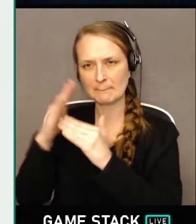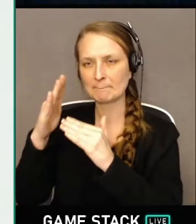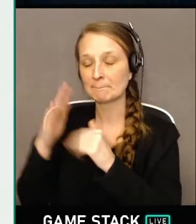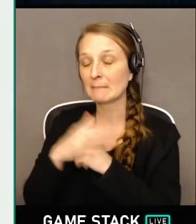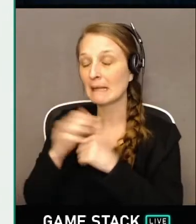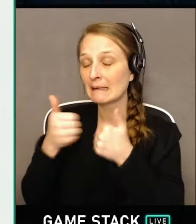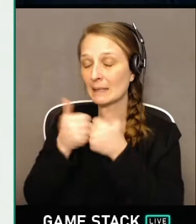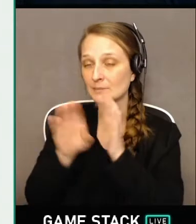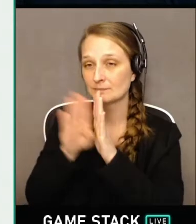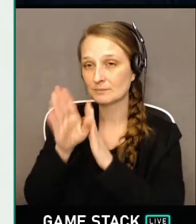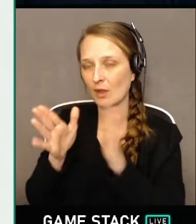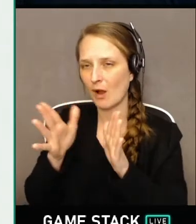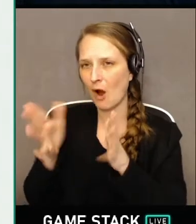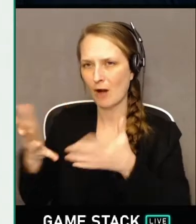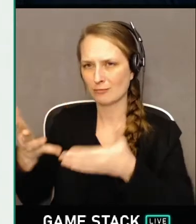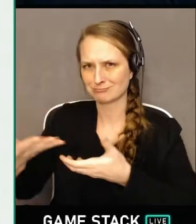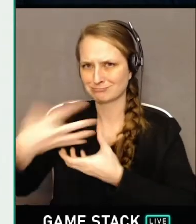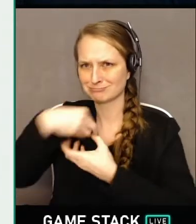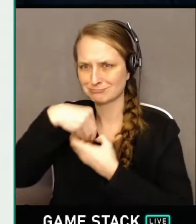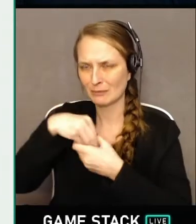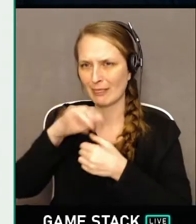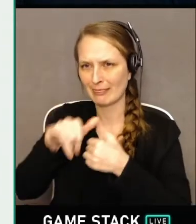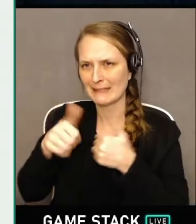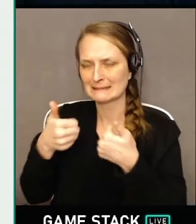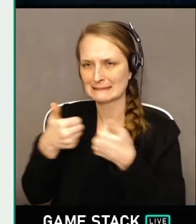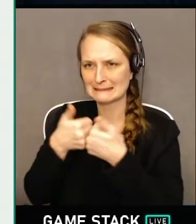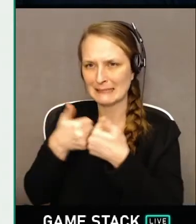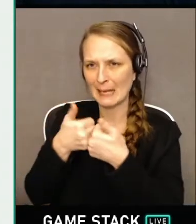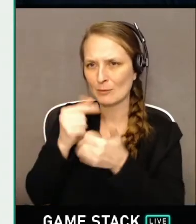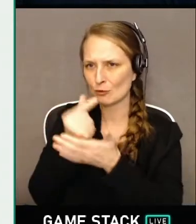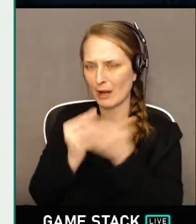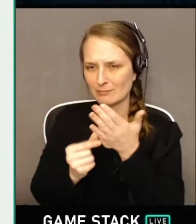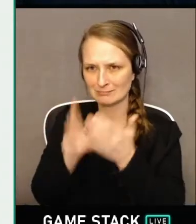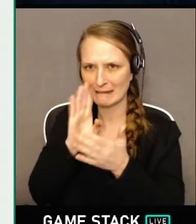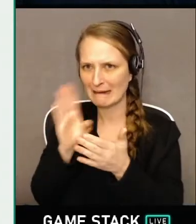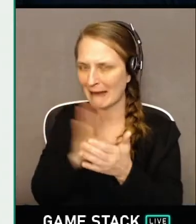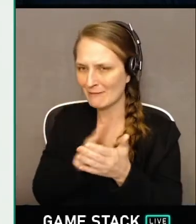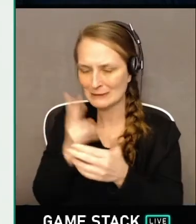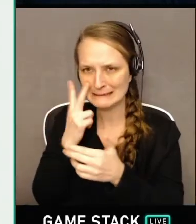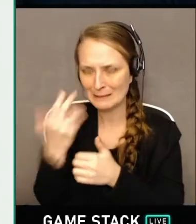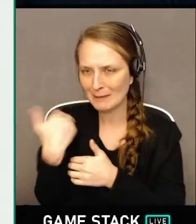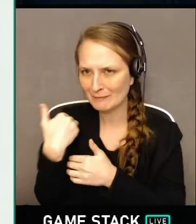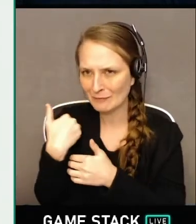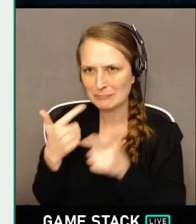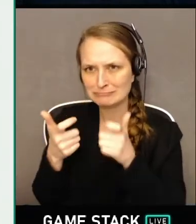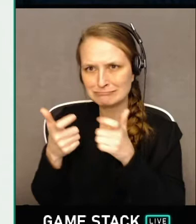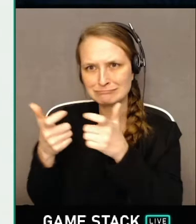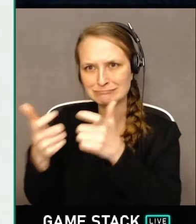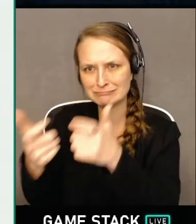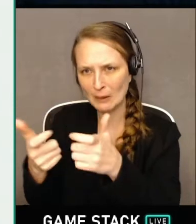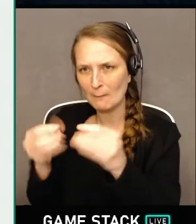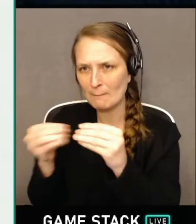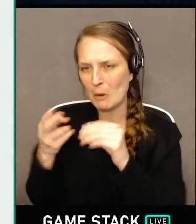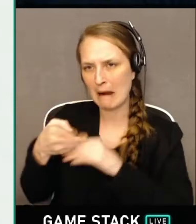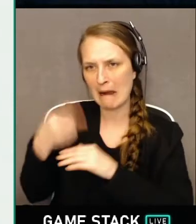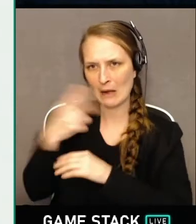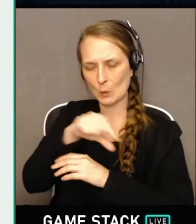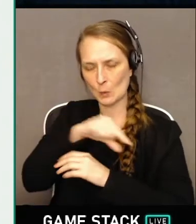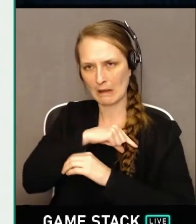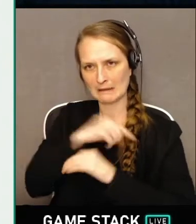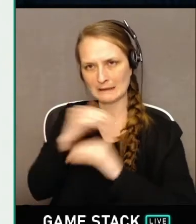new generation of gaming graphics at a pace never seen before, and raising games set a much higher quality bar.